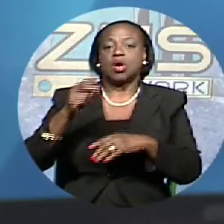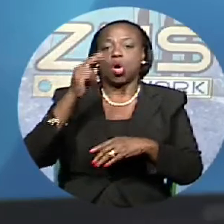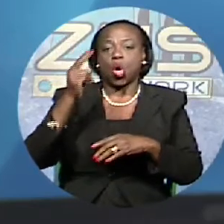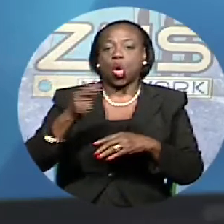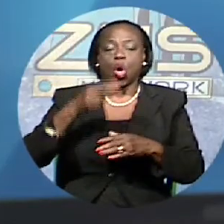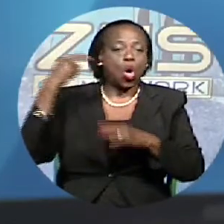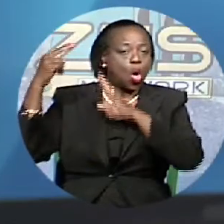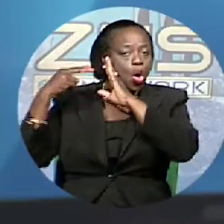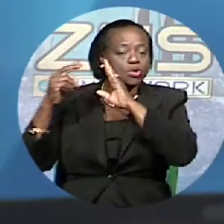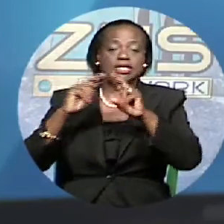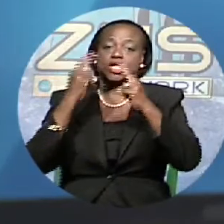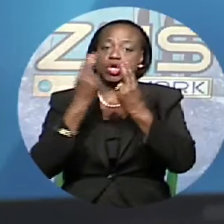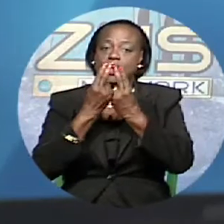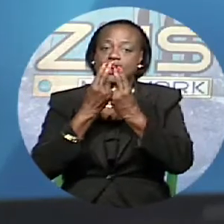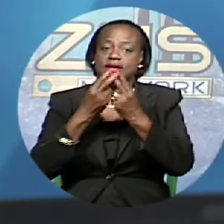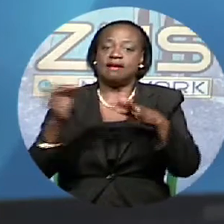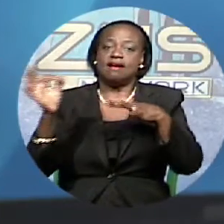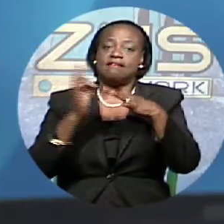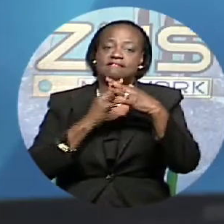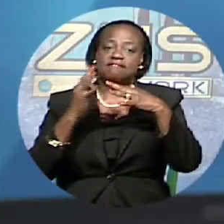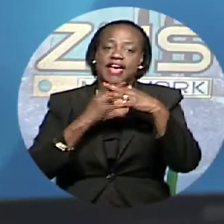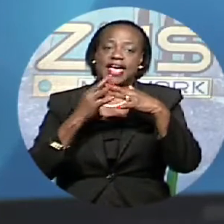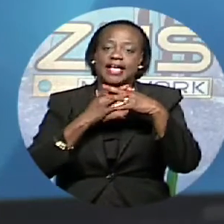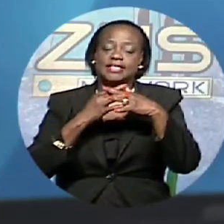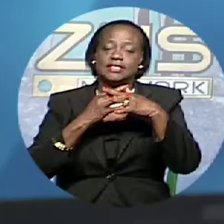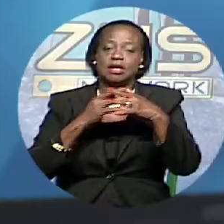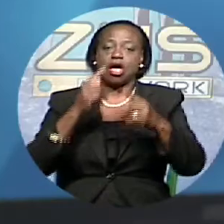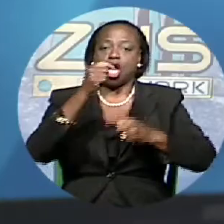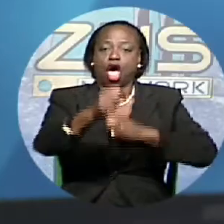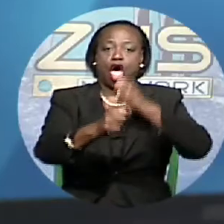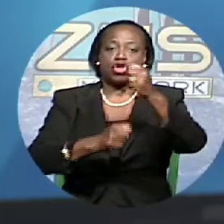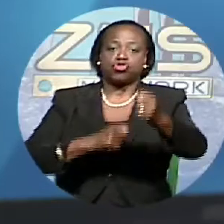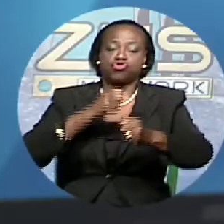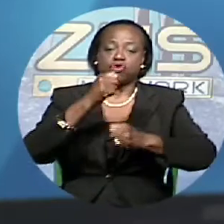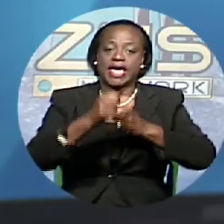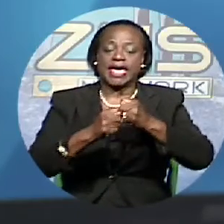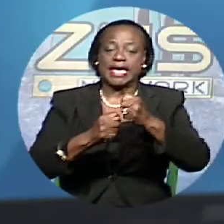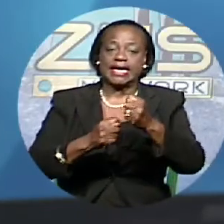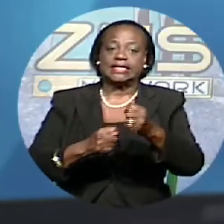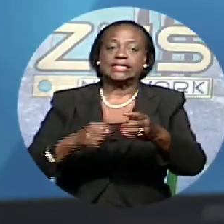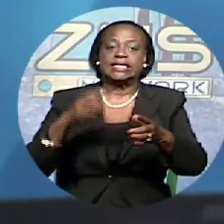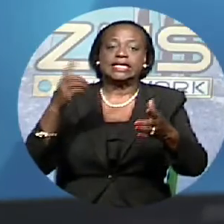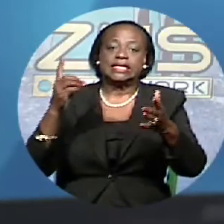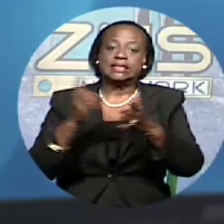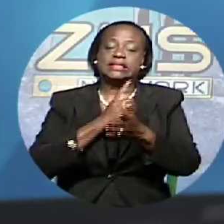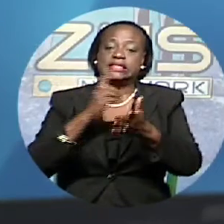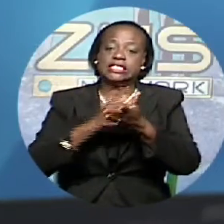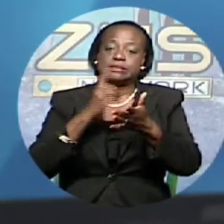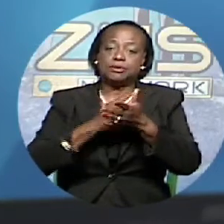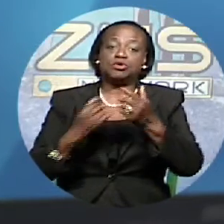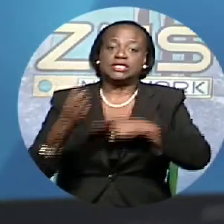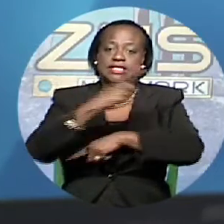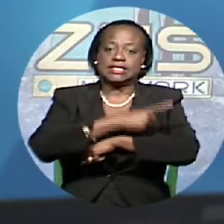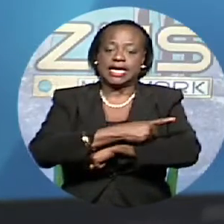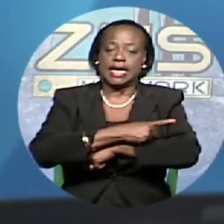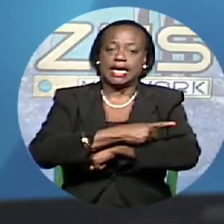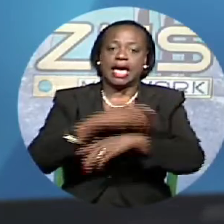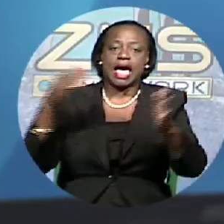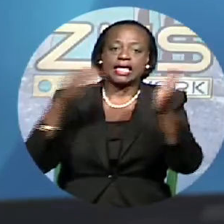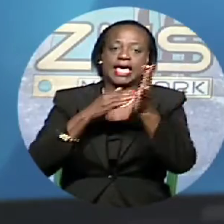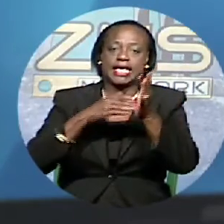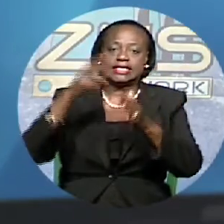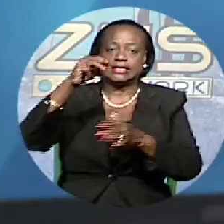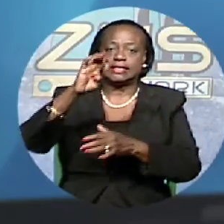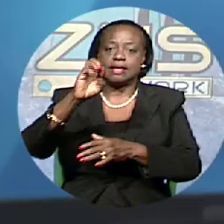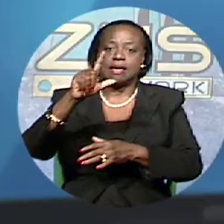Workers Union filed a trade dispute at the Department of Labor today against the Melia Resort. Hotel Union President Nicole Martin noted that the action